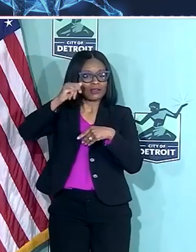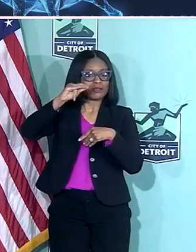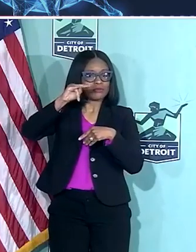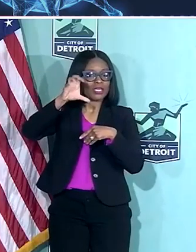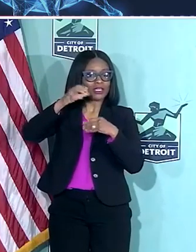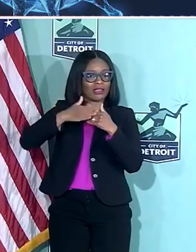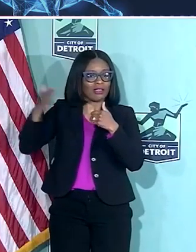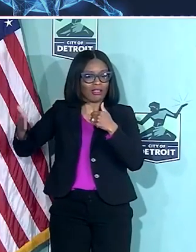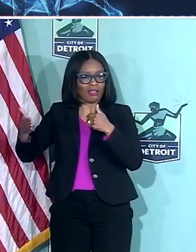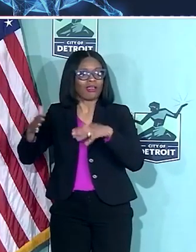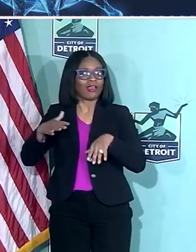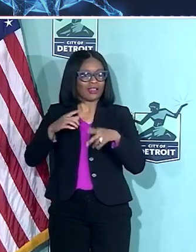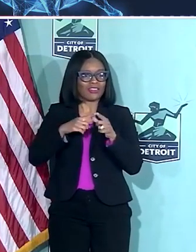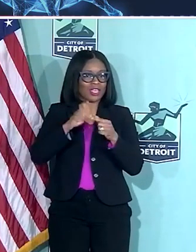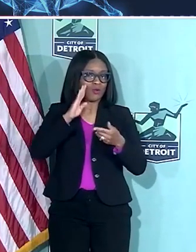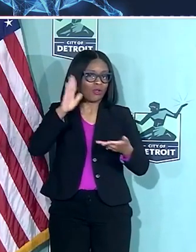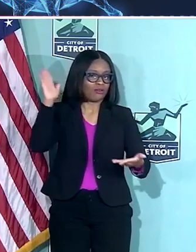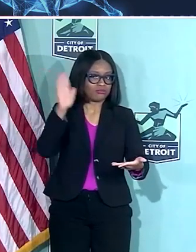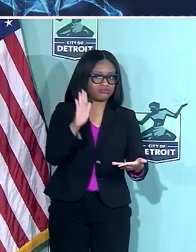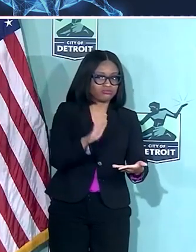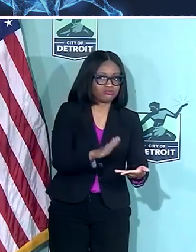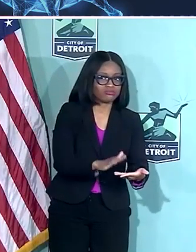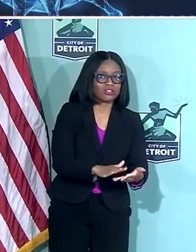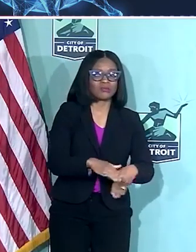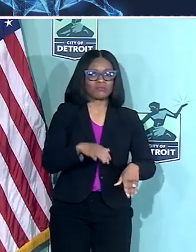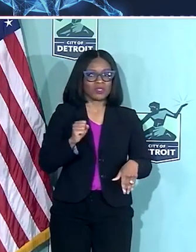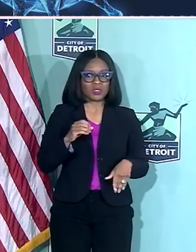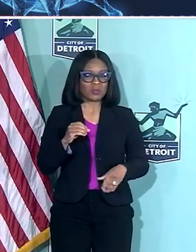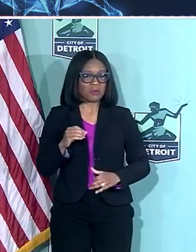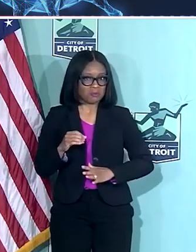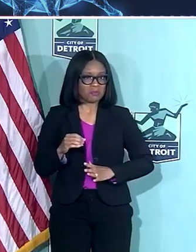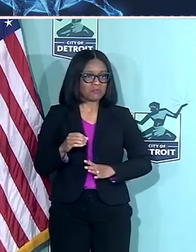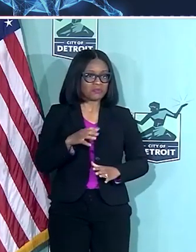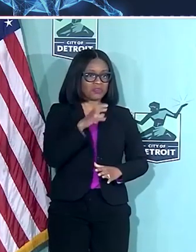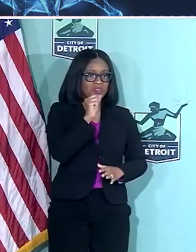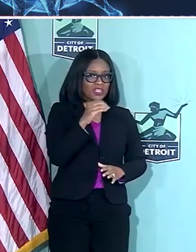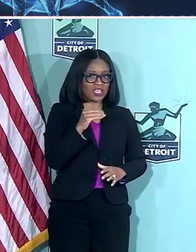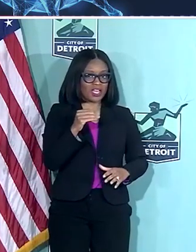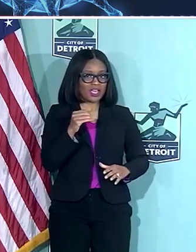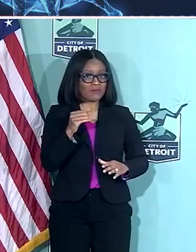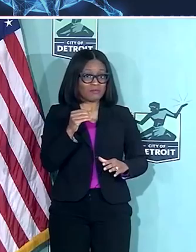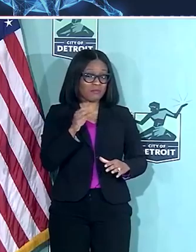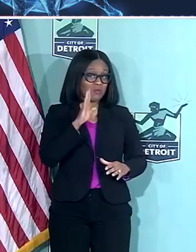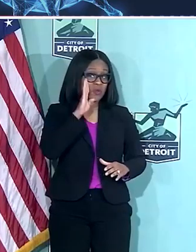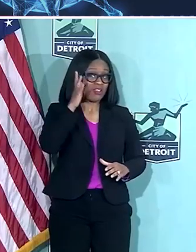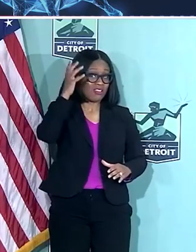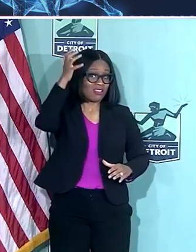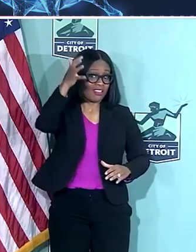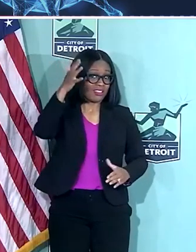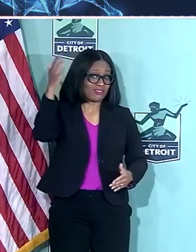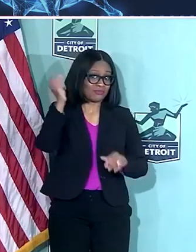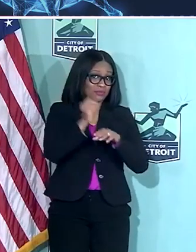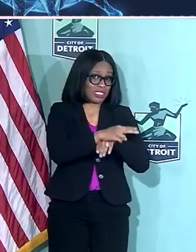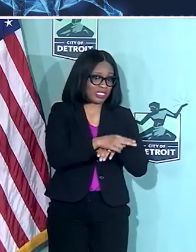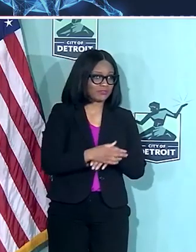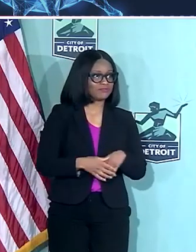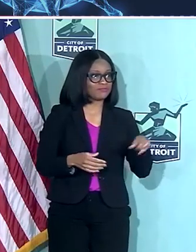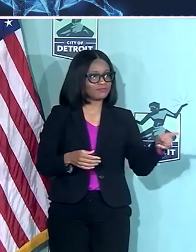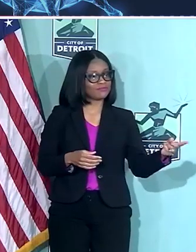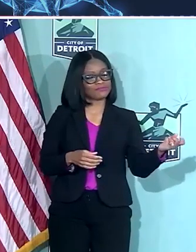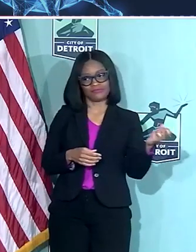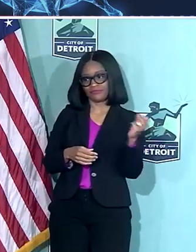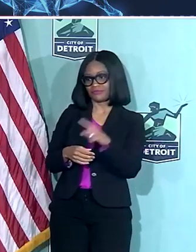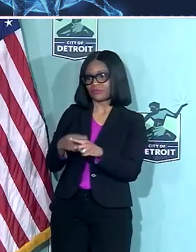to have a day when there's no deaths in this city, and I think that day is not too far off. Okay. And in terms of the